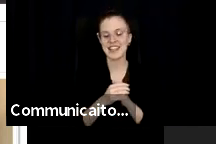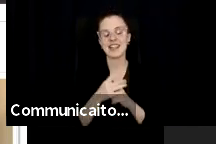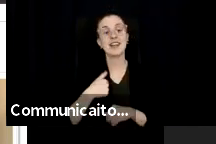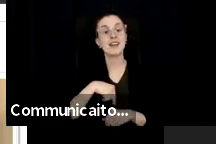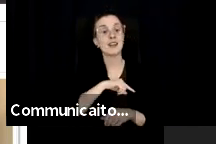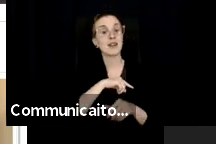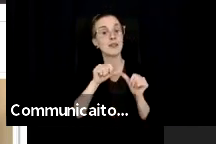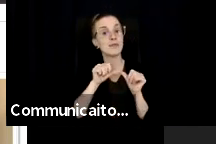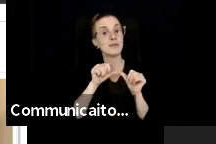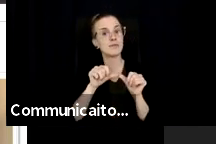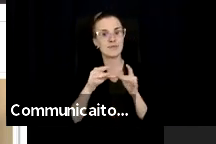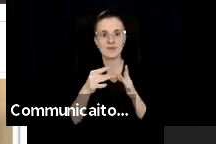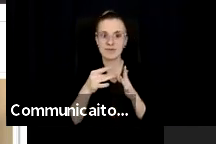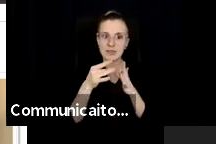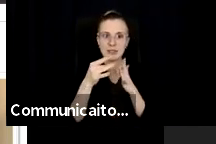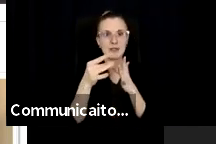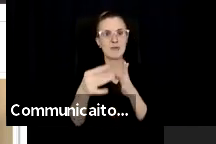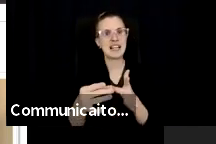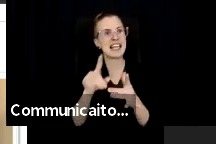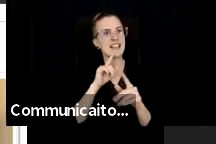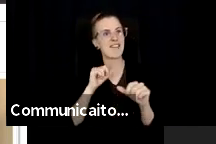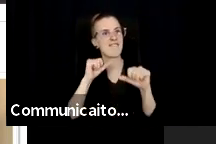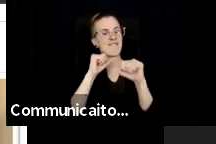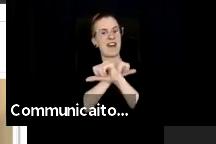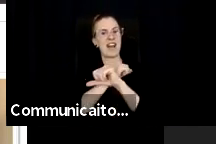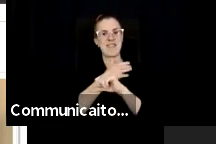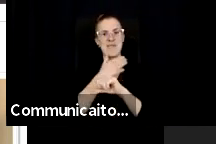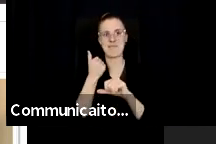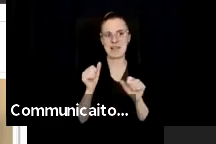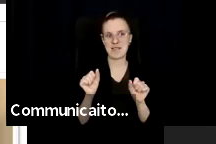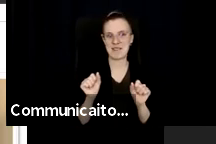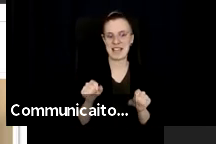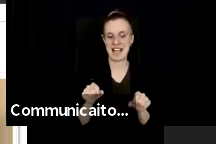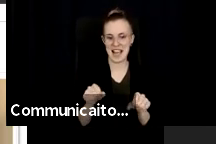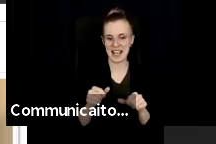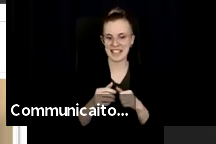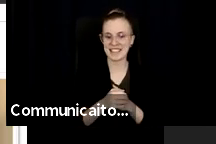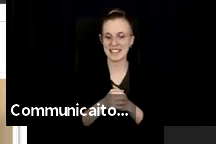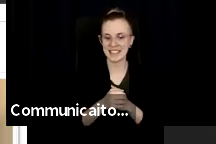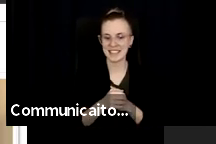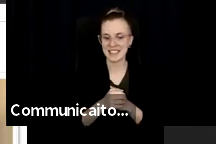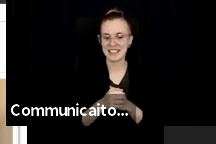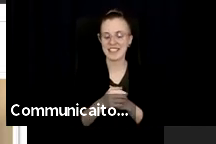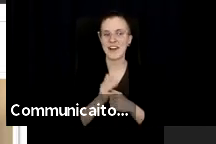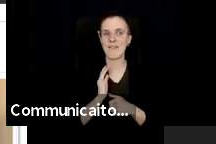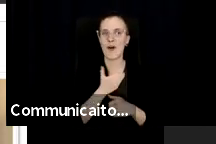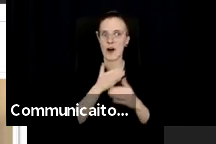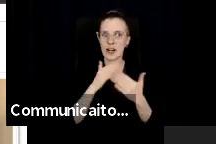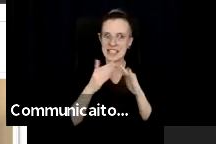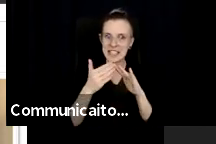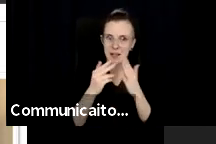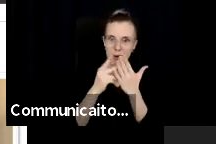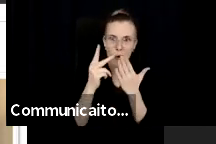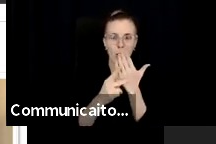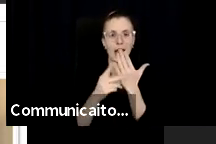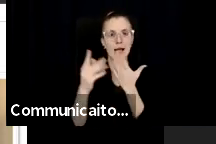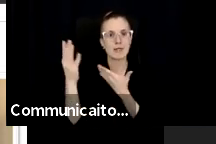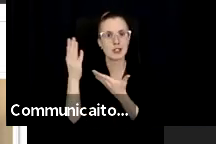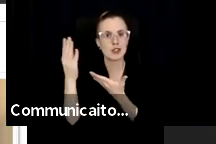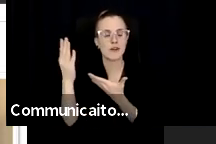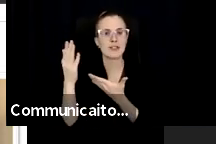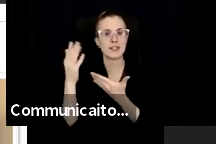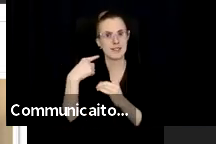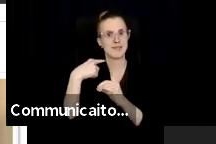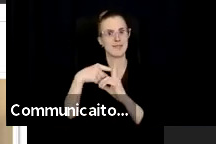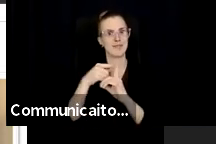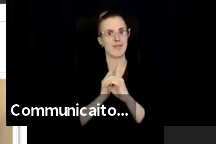to lead the fight as best we can against inaccessibility to our city programs, our services, and our